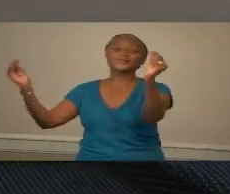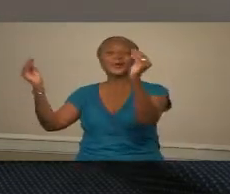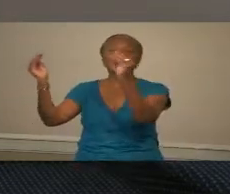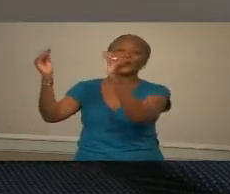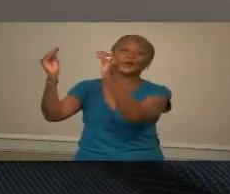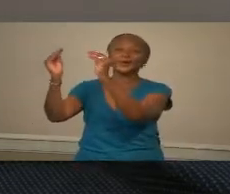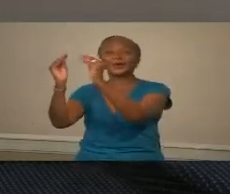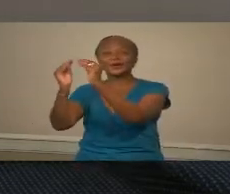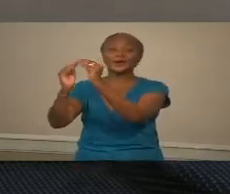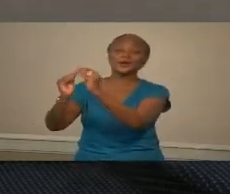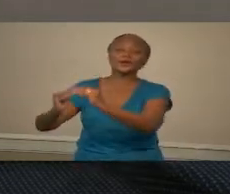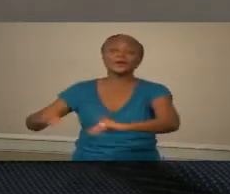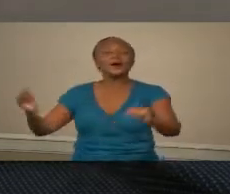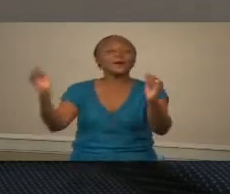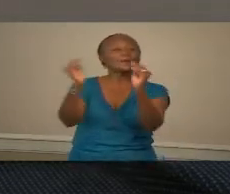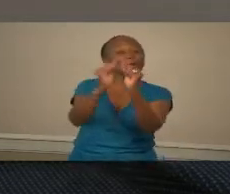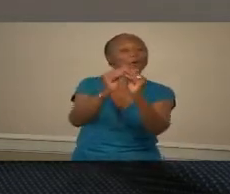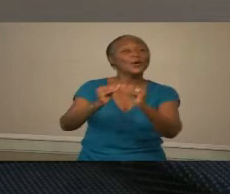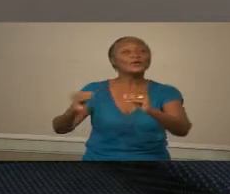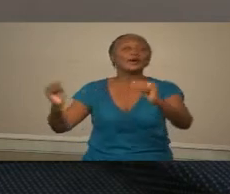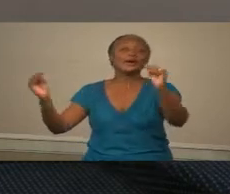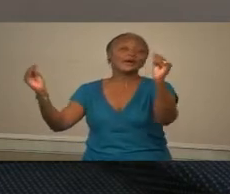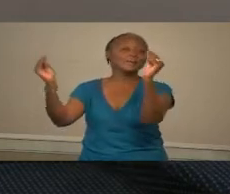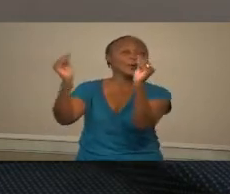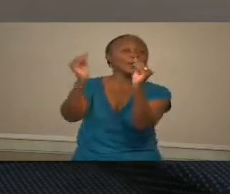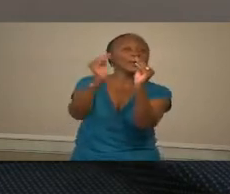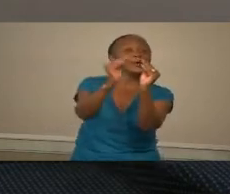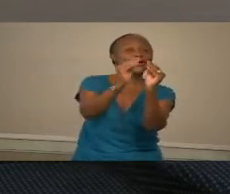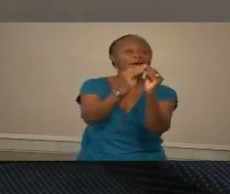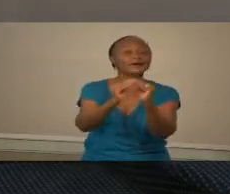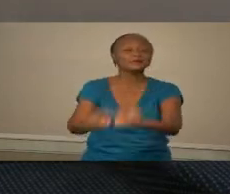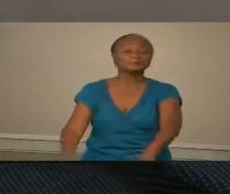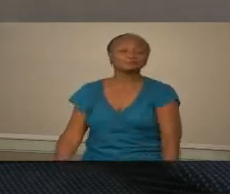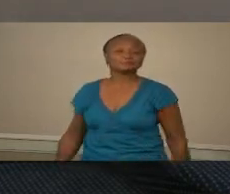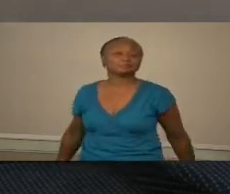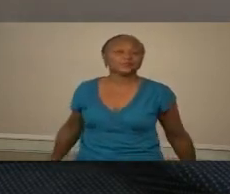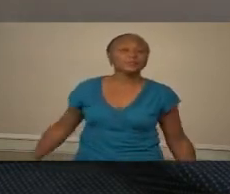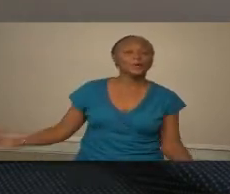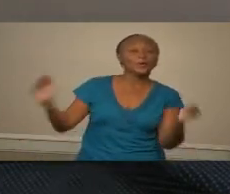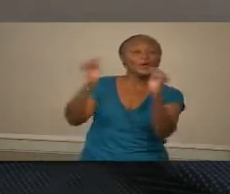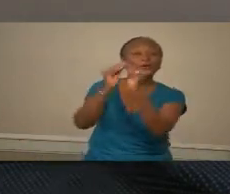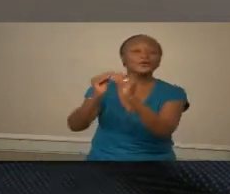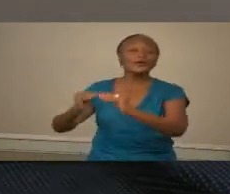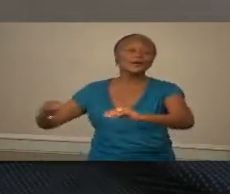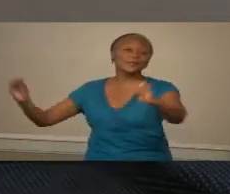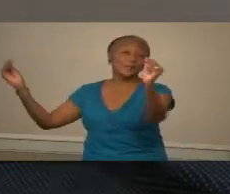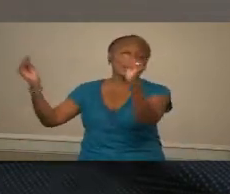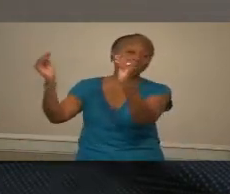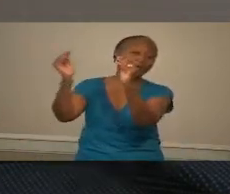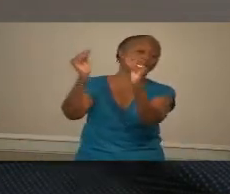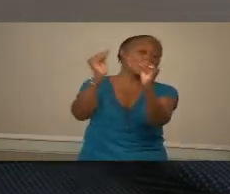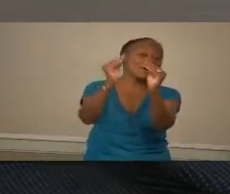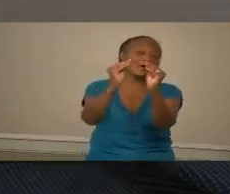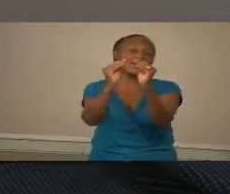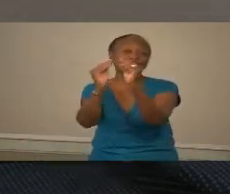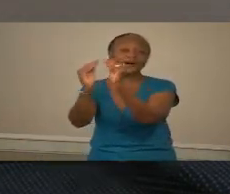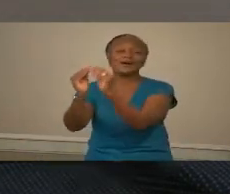and more, more and more, more and